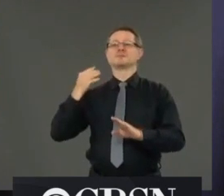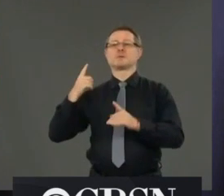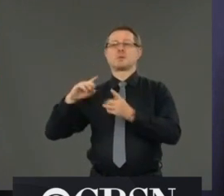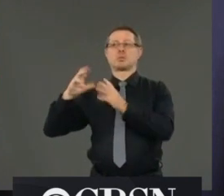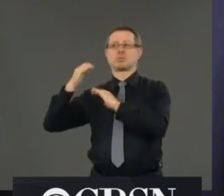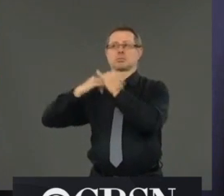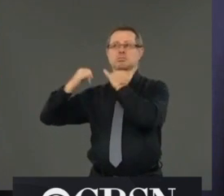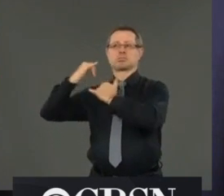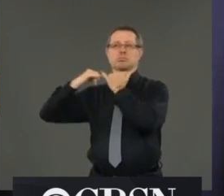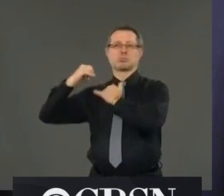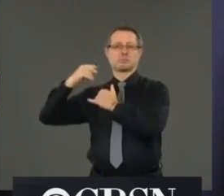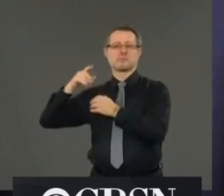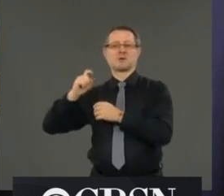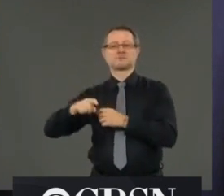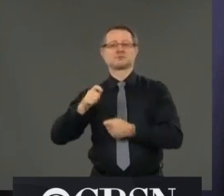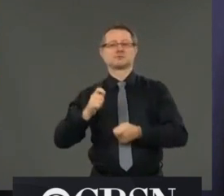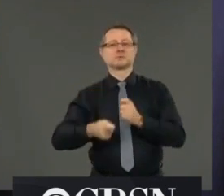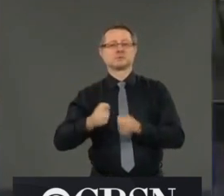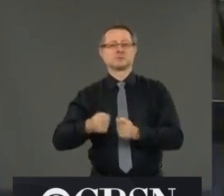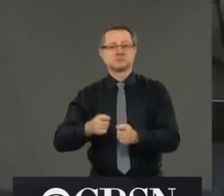to correct them before we do it again.